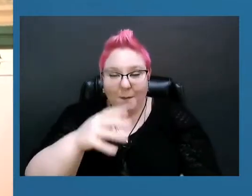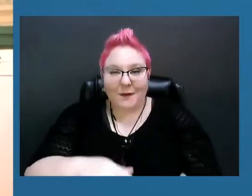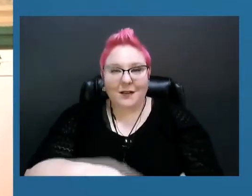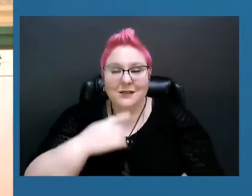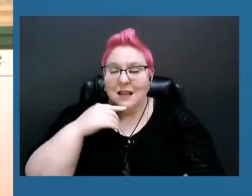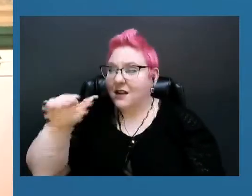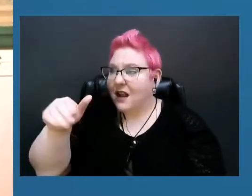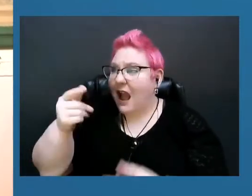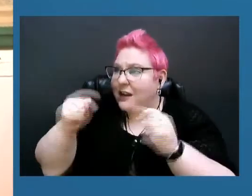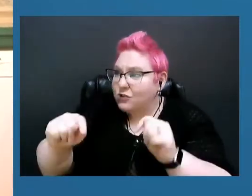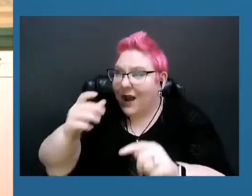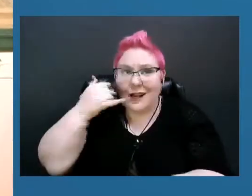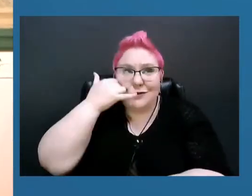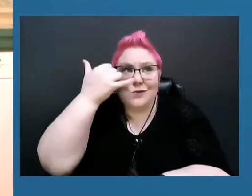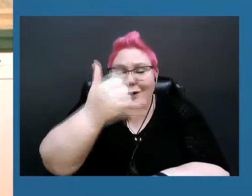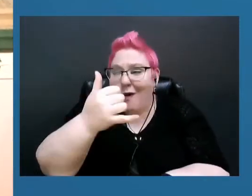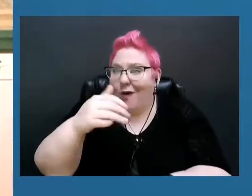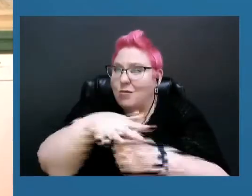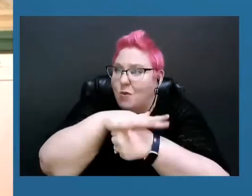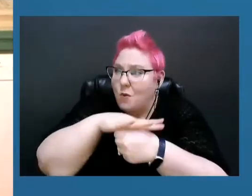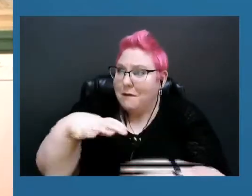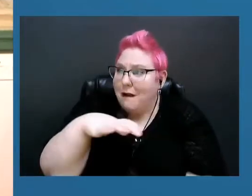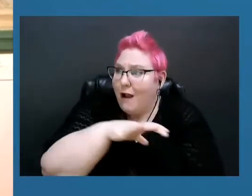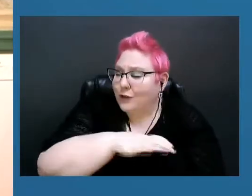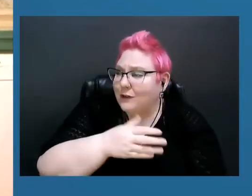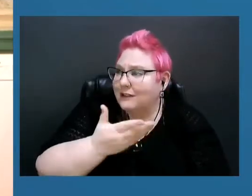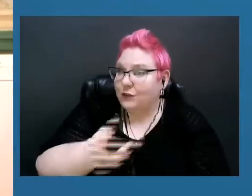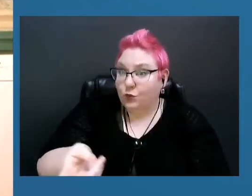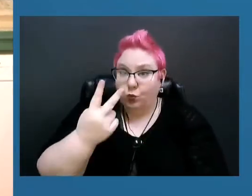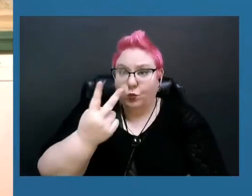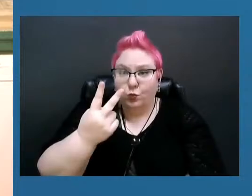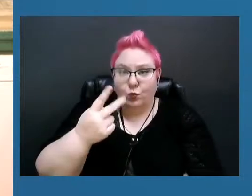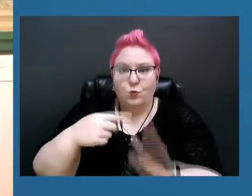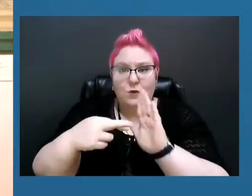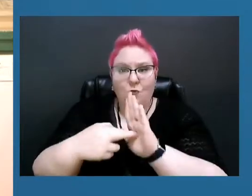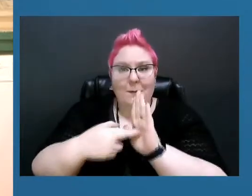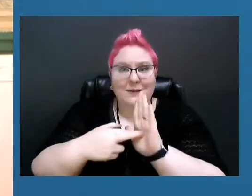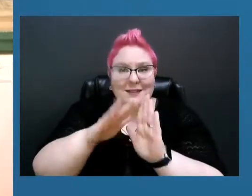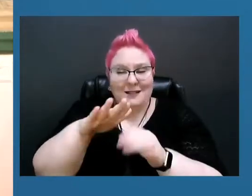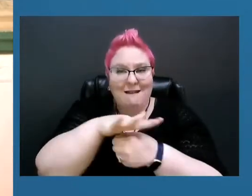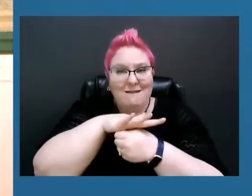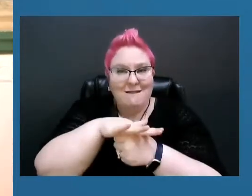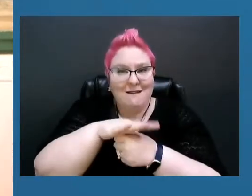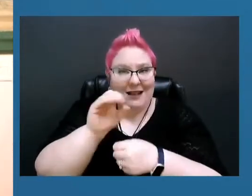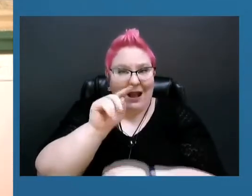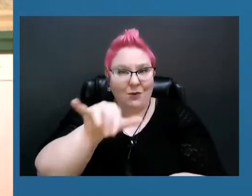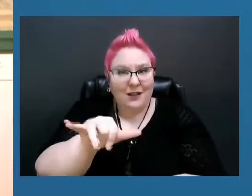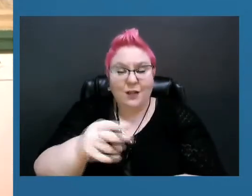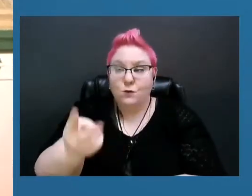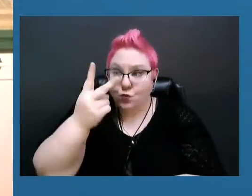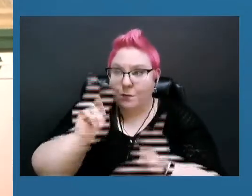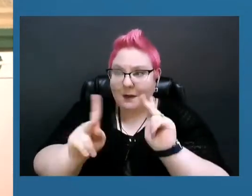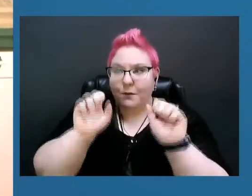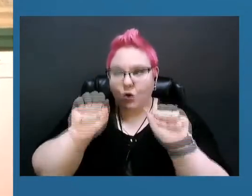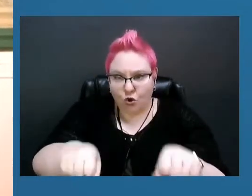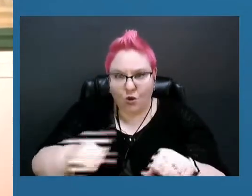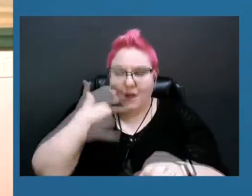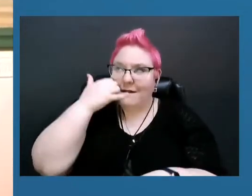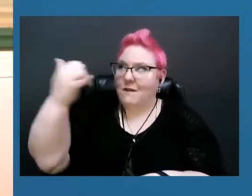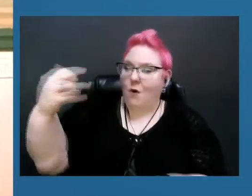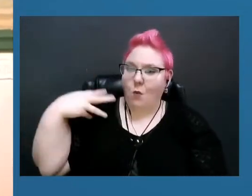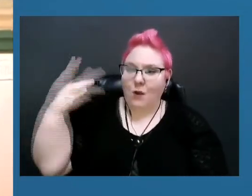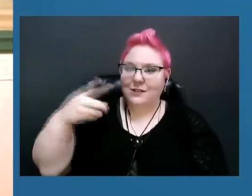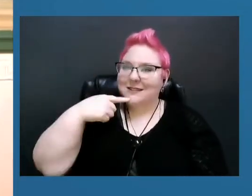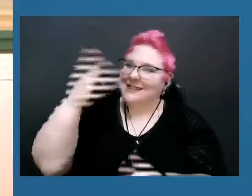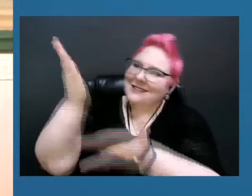local congresswomen. There's 2 that represent the county. 2 people could have stepped up and called Washington and said, stop